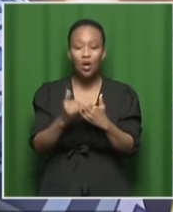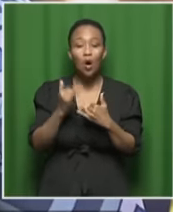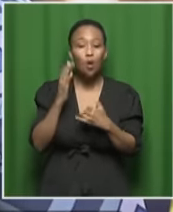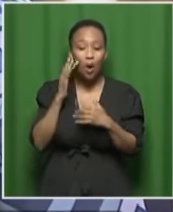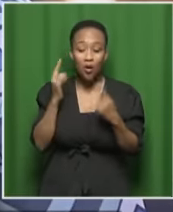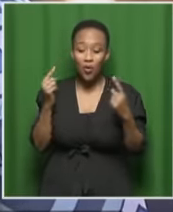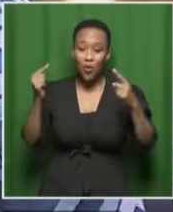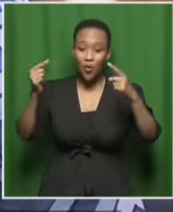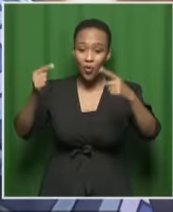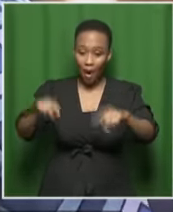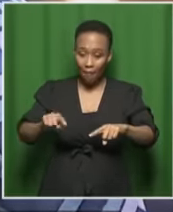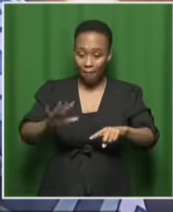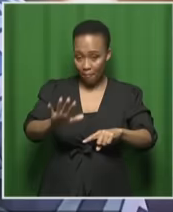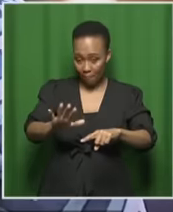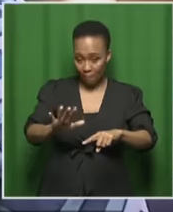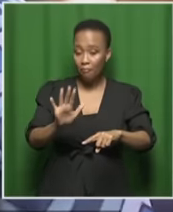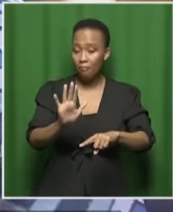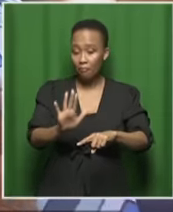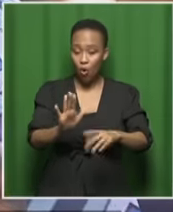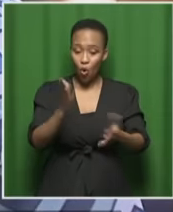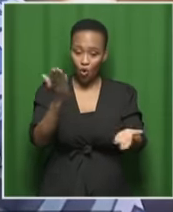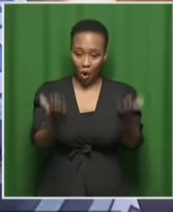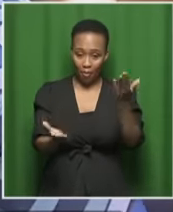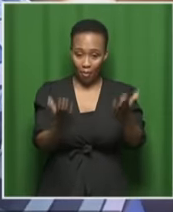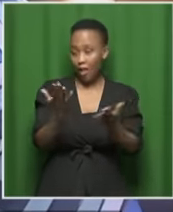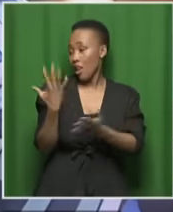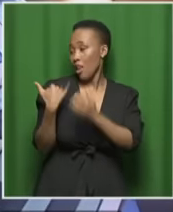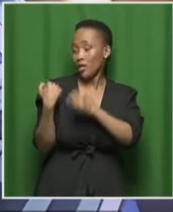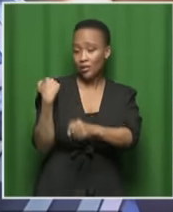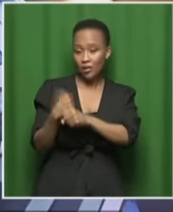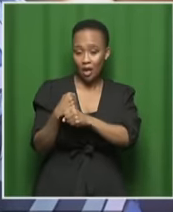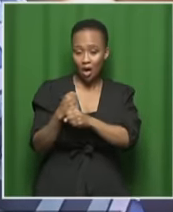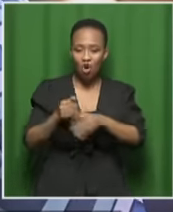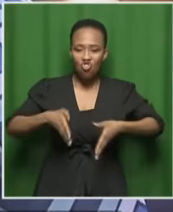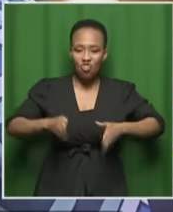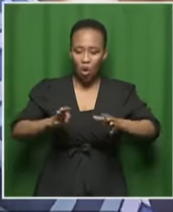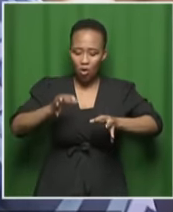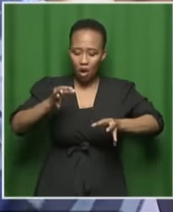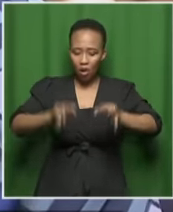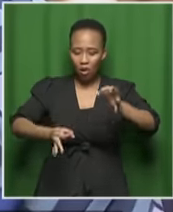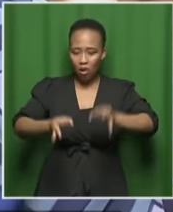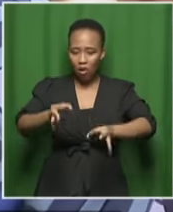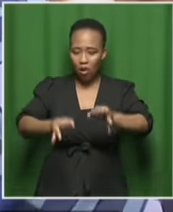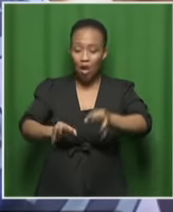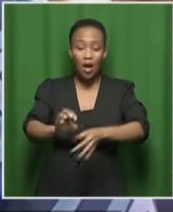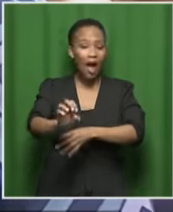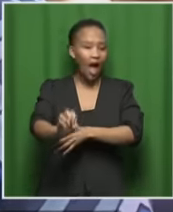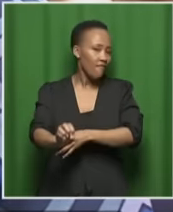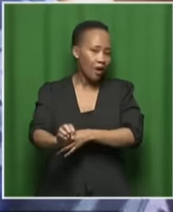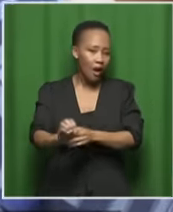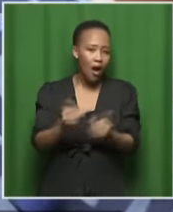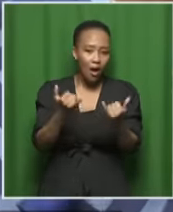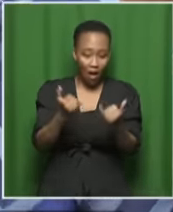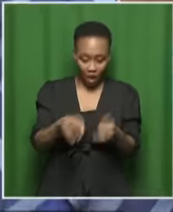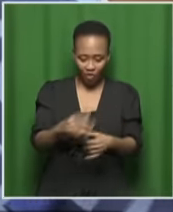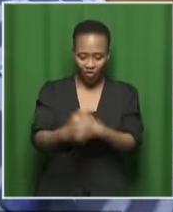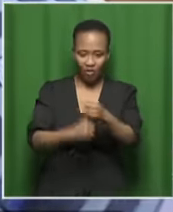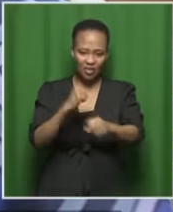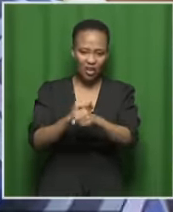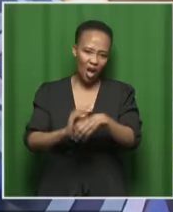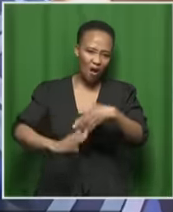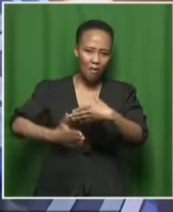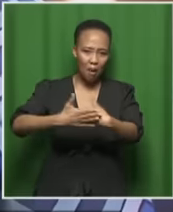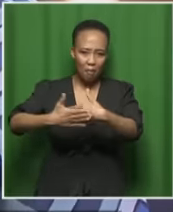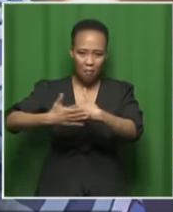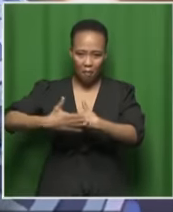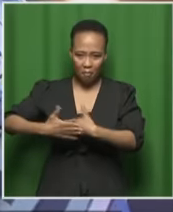see, unlike last year, there are no longer potholes because we have taken over that particular responsibility. But we'll continue to improve this community. But what is